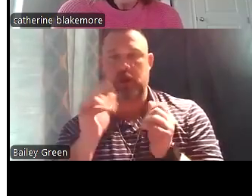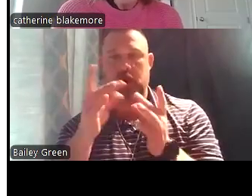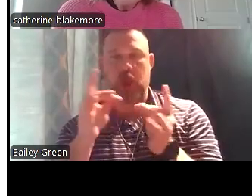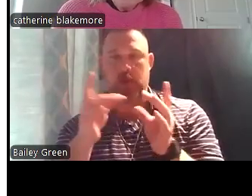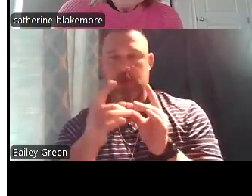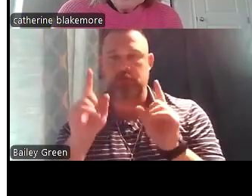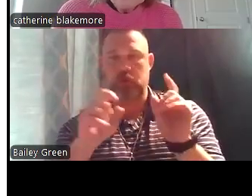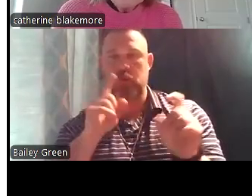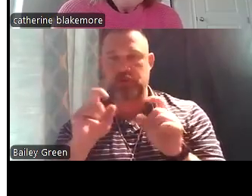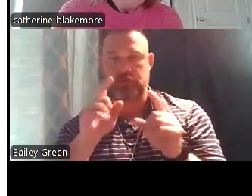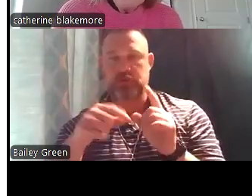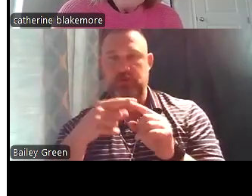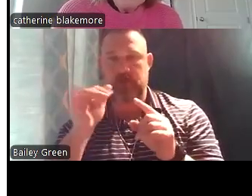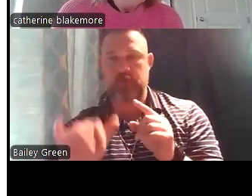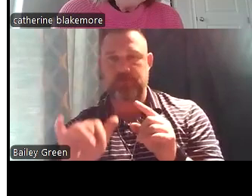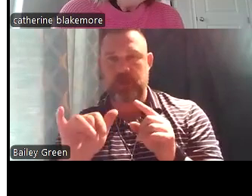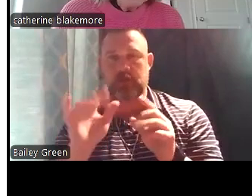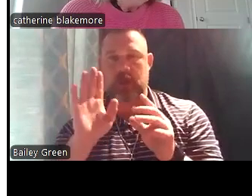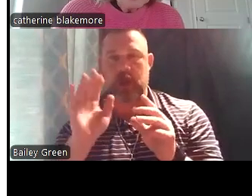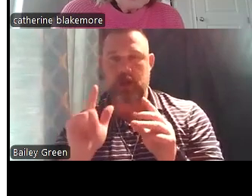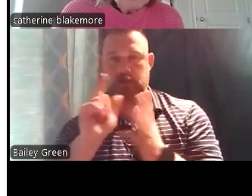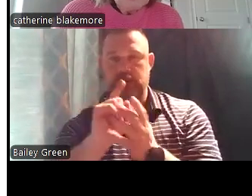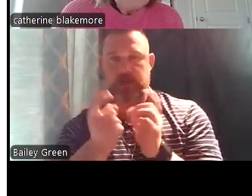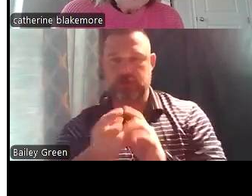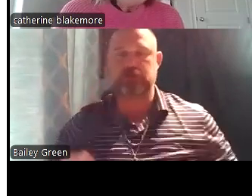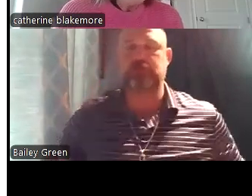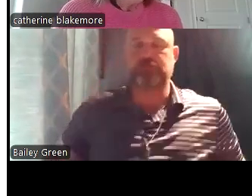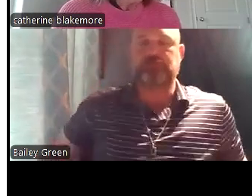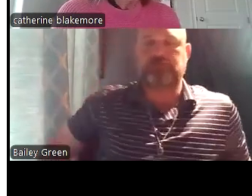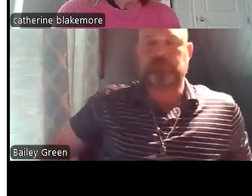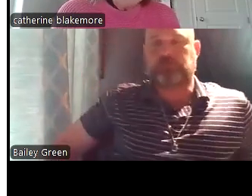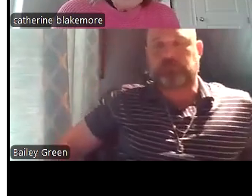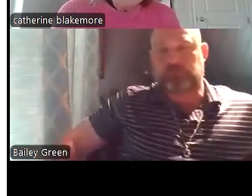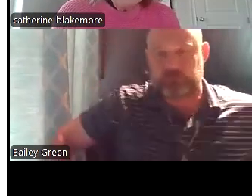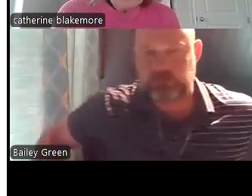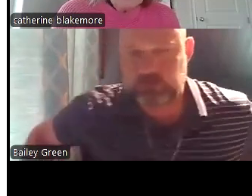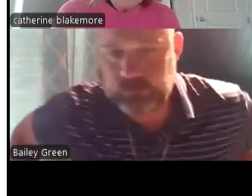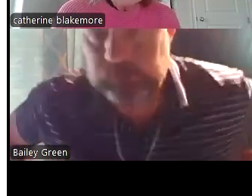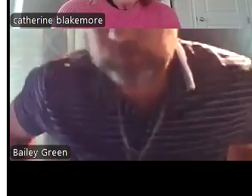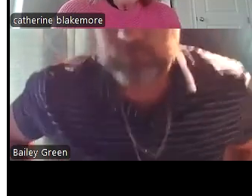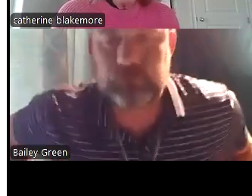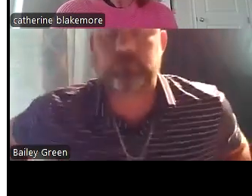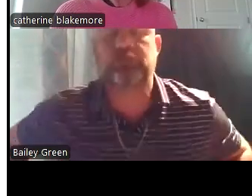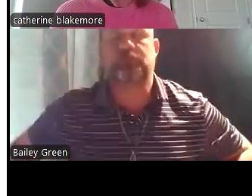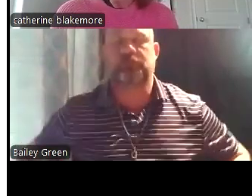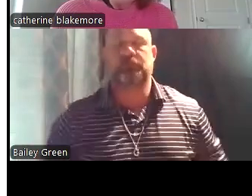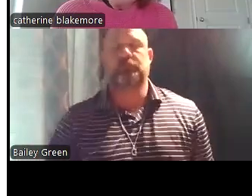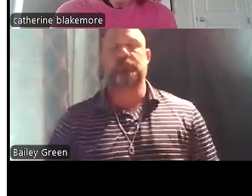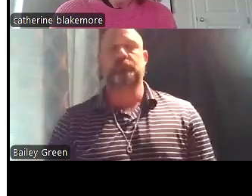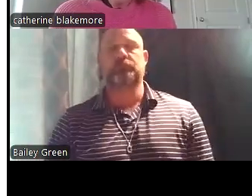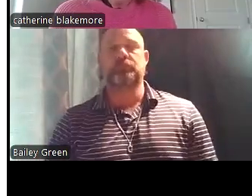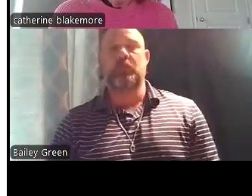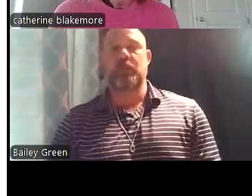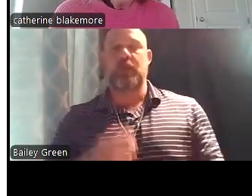comments or questions about the bylaws changes. And then after that, there's some